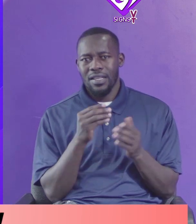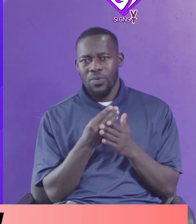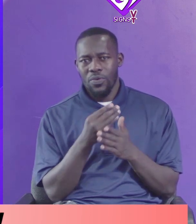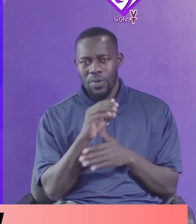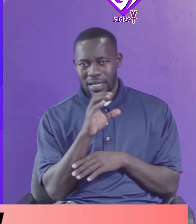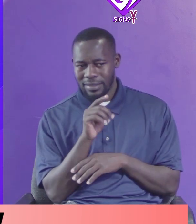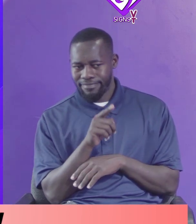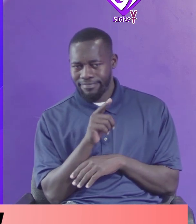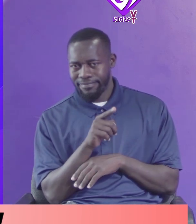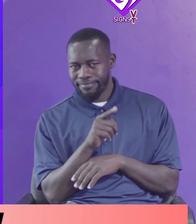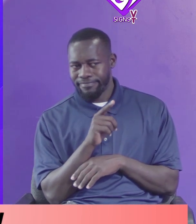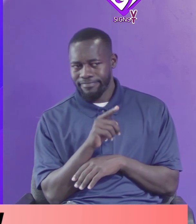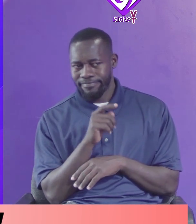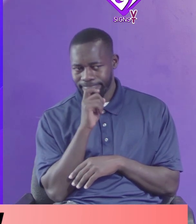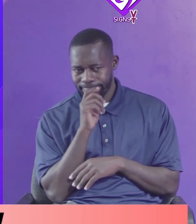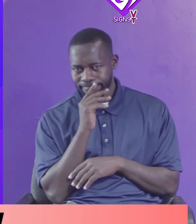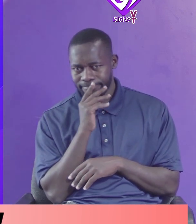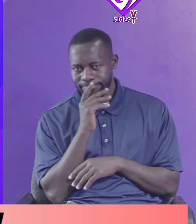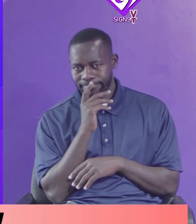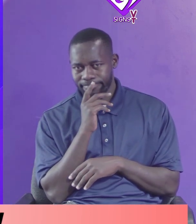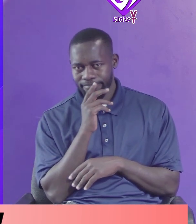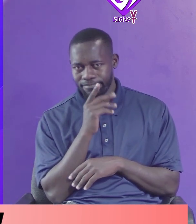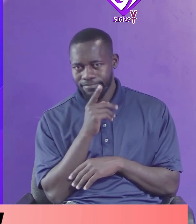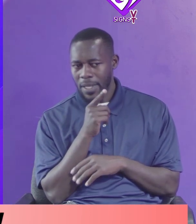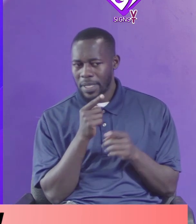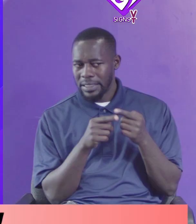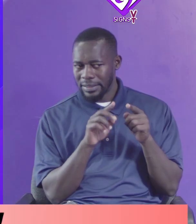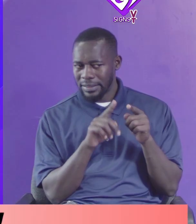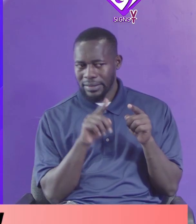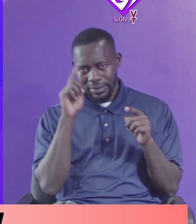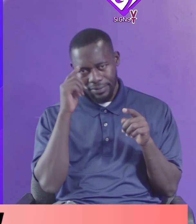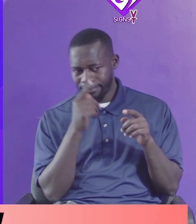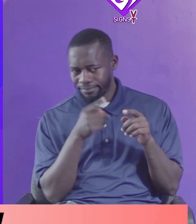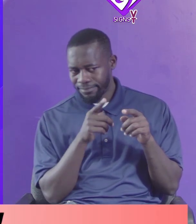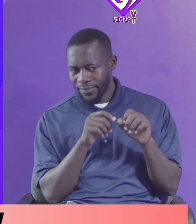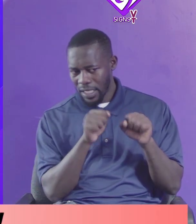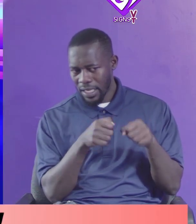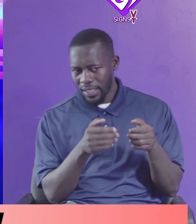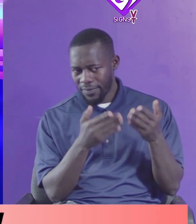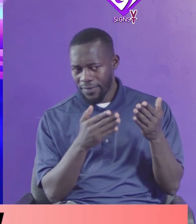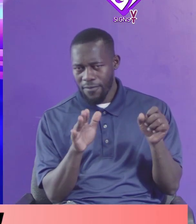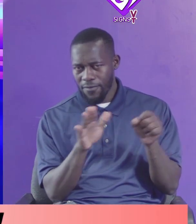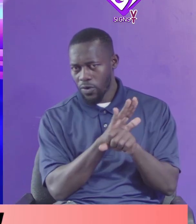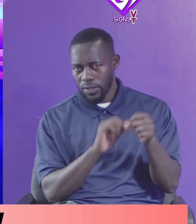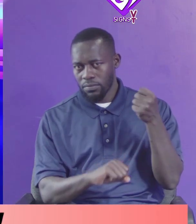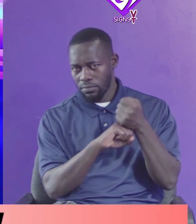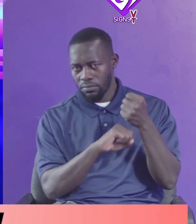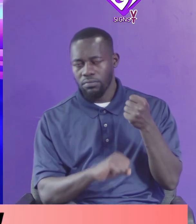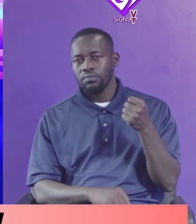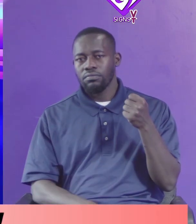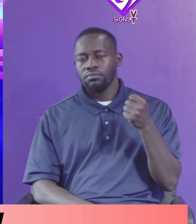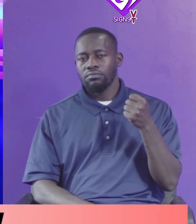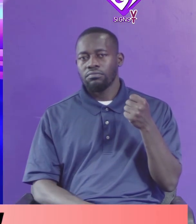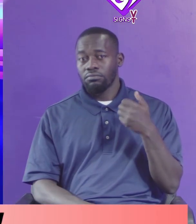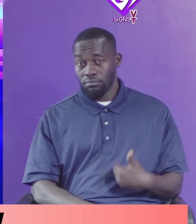chembe. Could it give them an upper hand? If I had to predict this game, I think I'll still